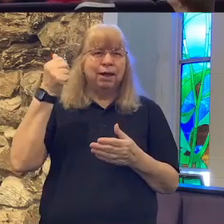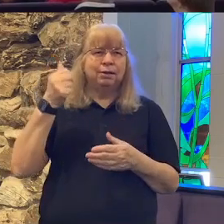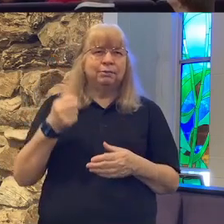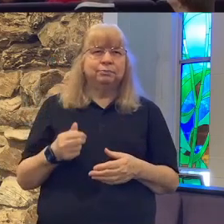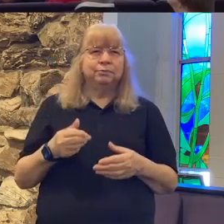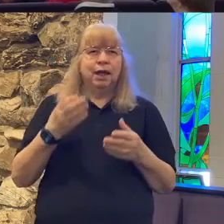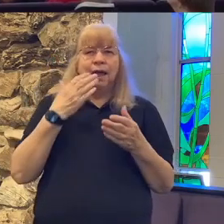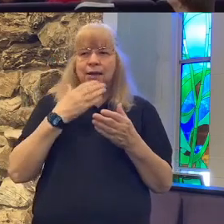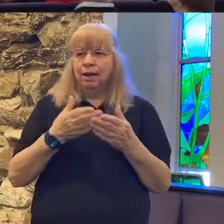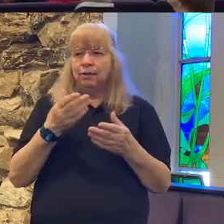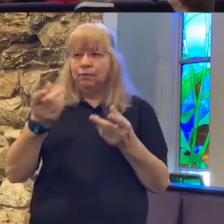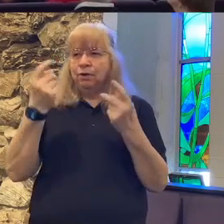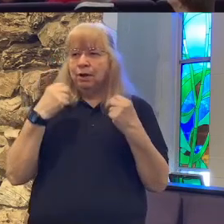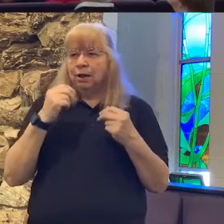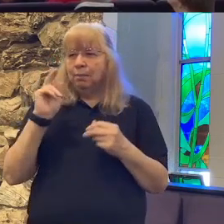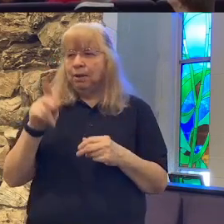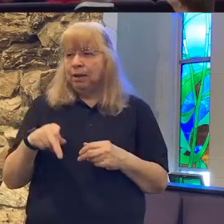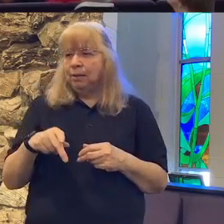up.